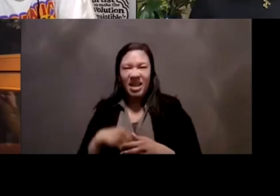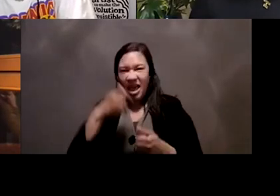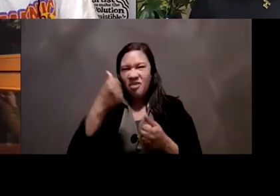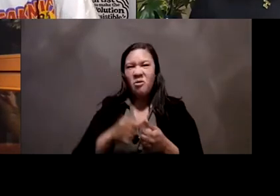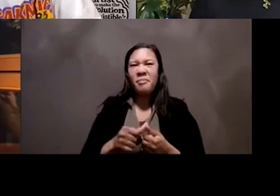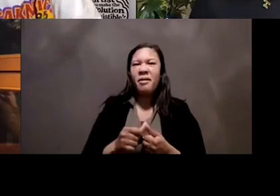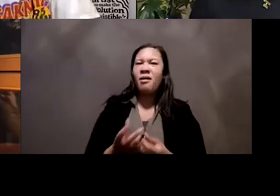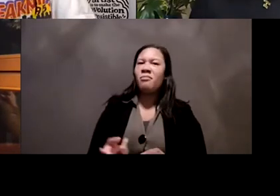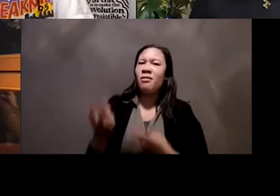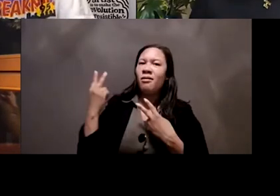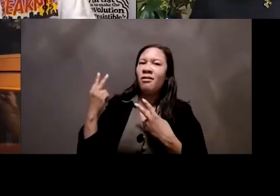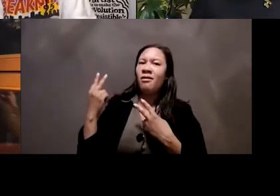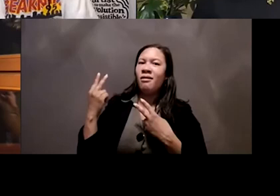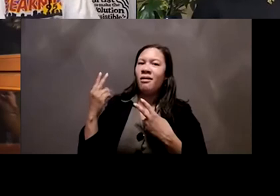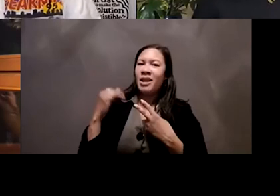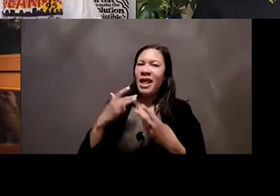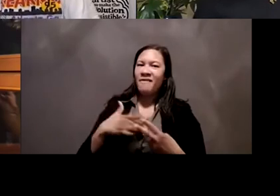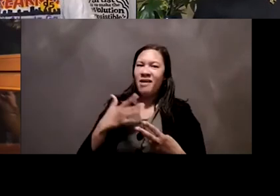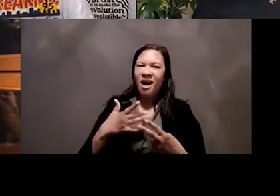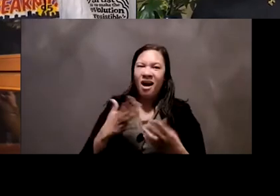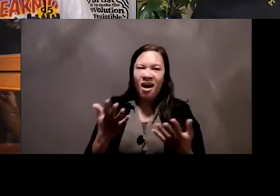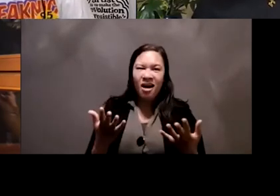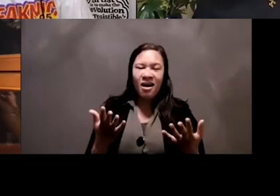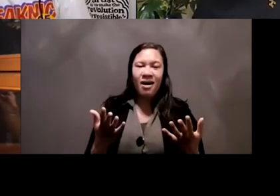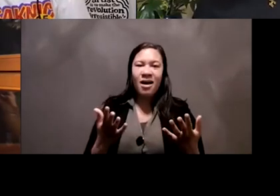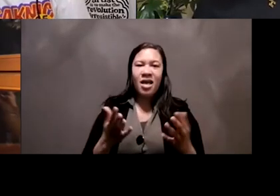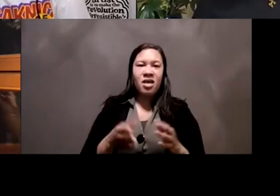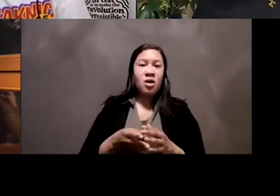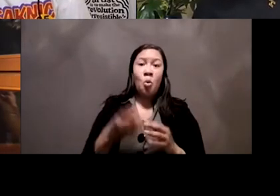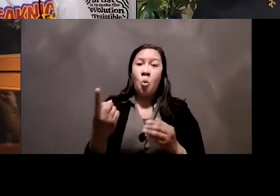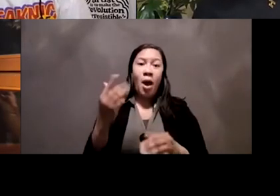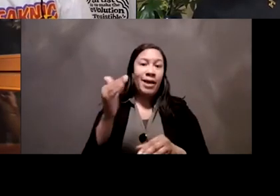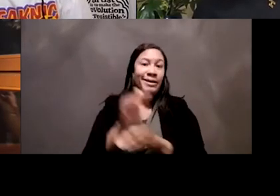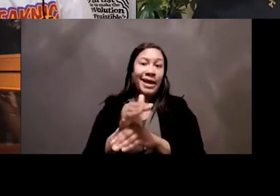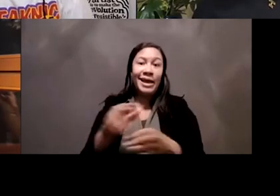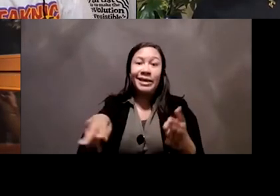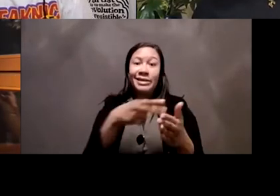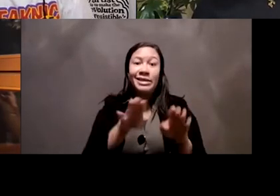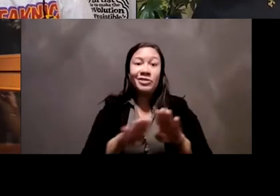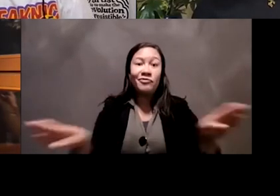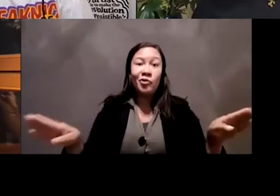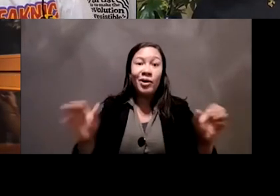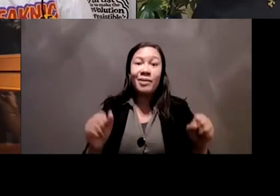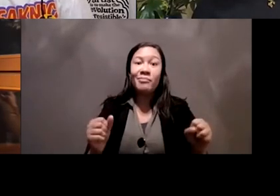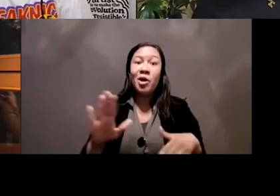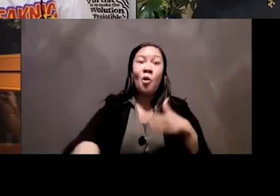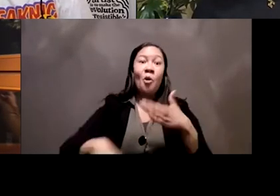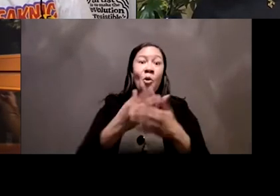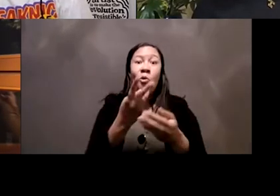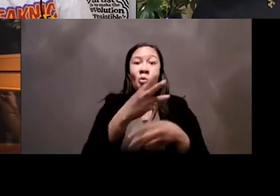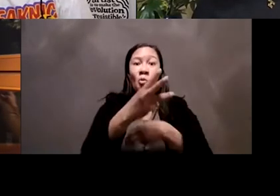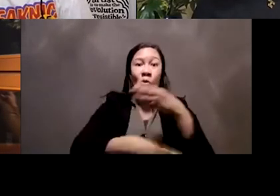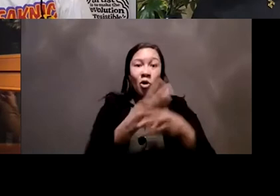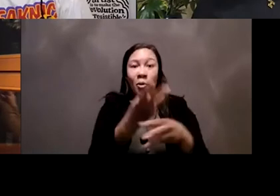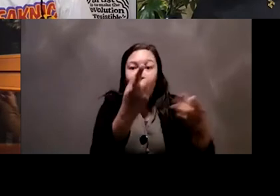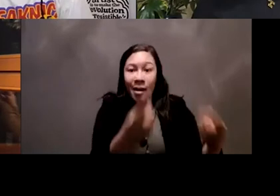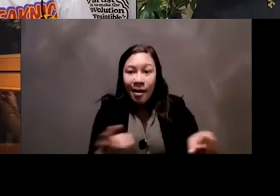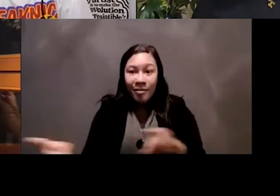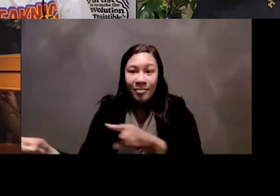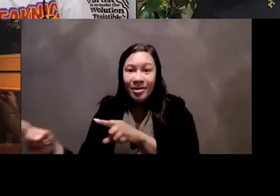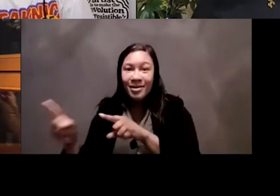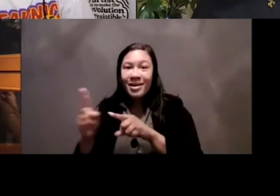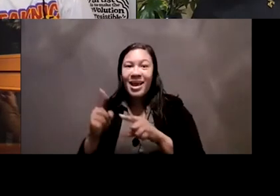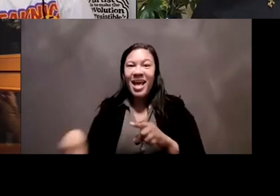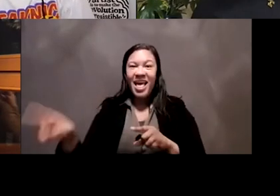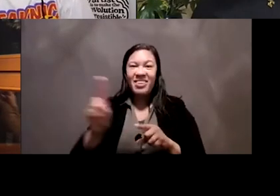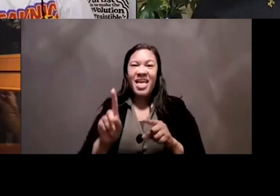entire universe can happen one night on a dance floor. And there is this close up of the walls sweating at